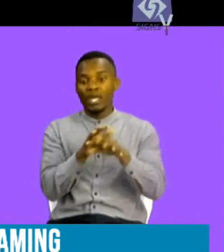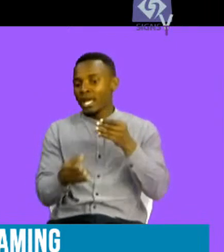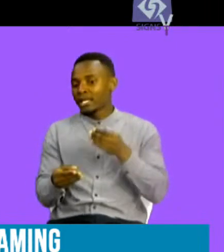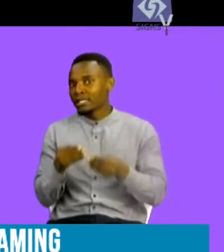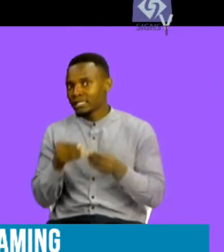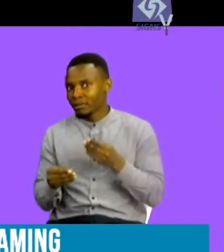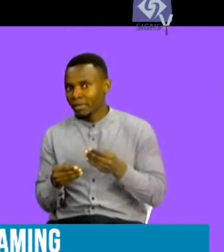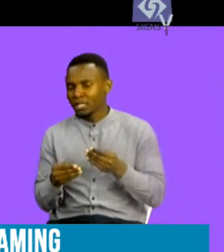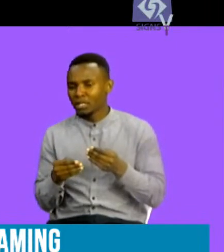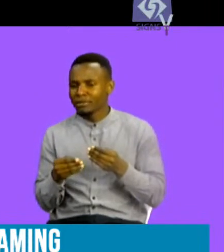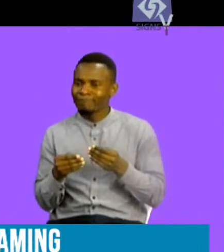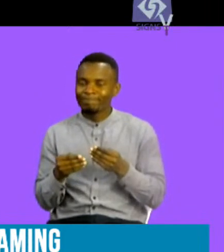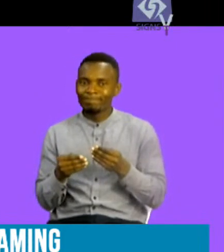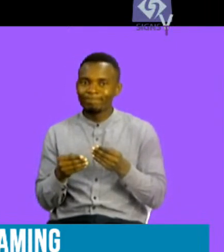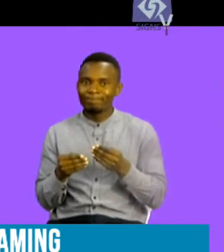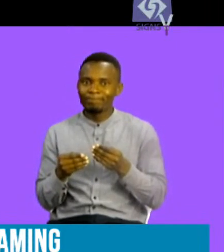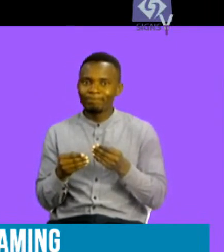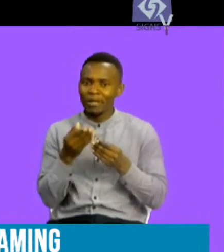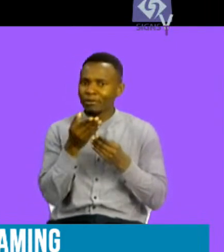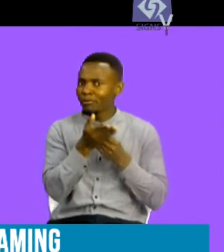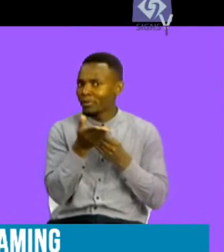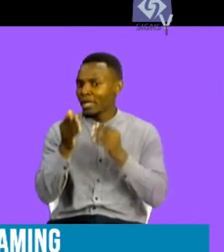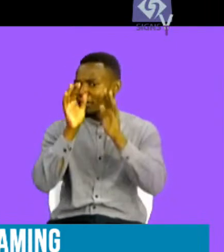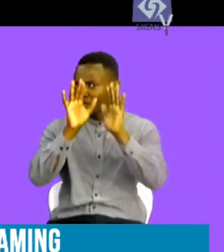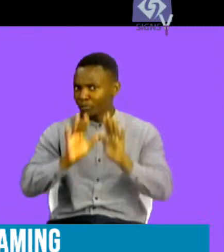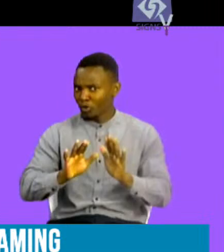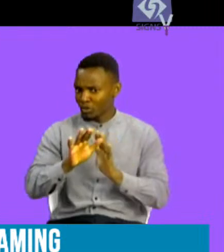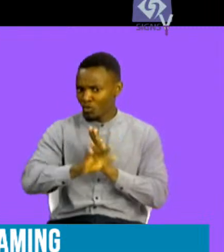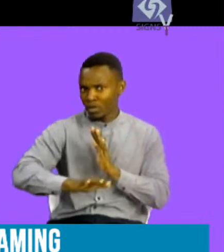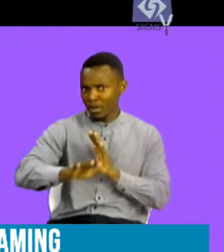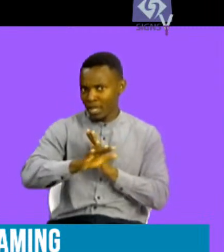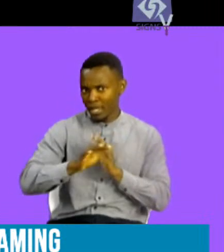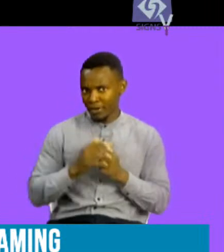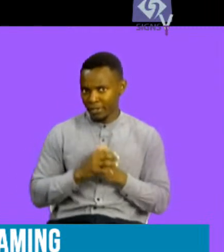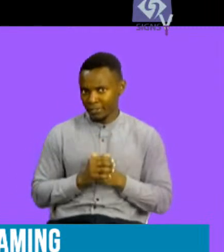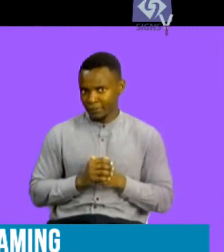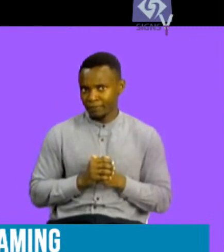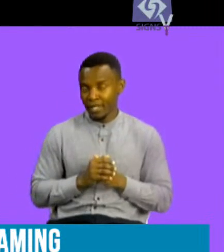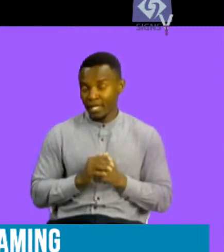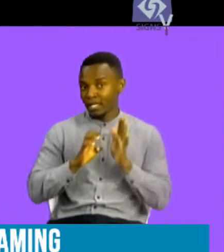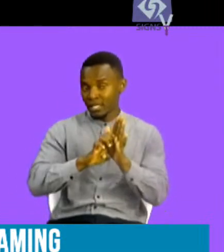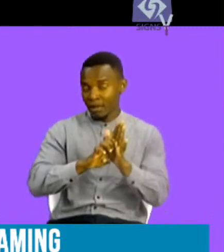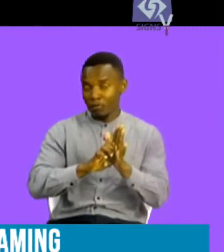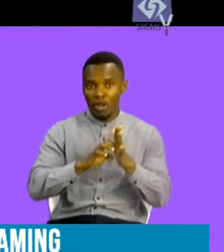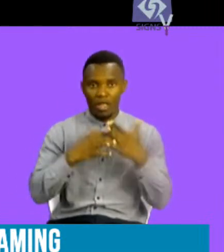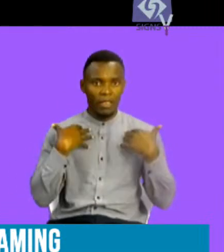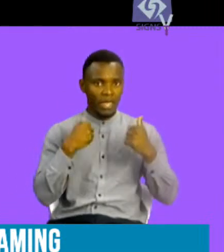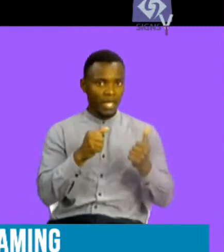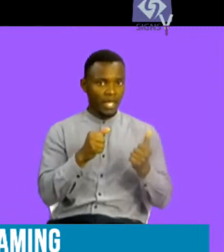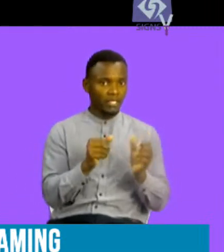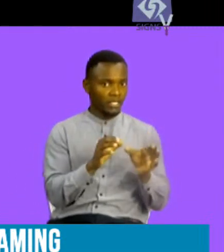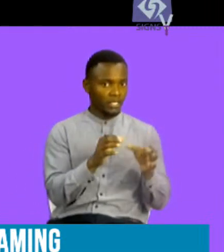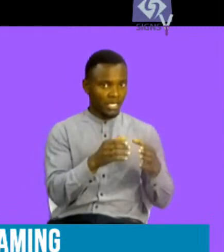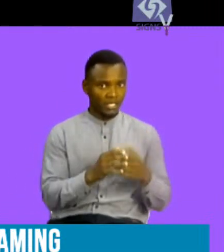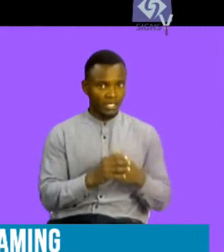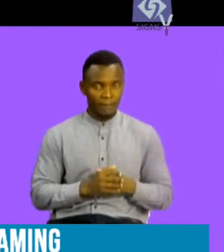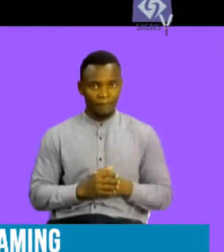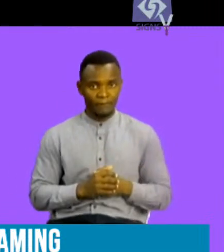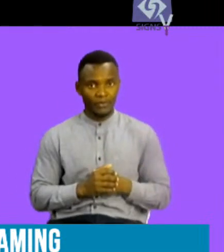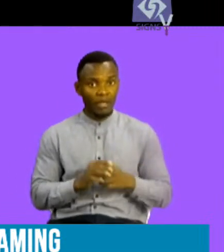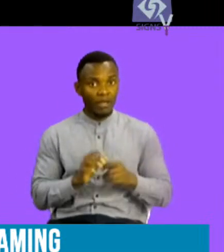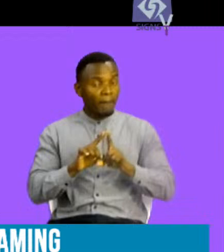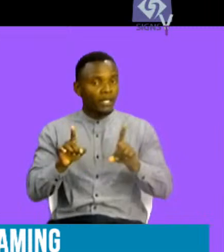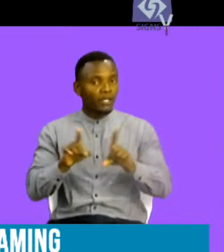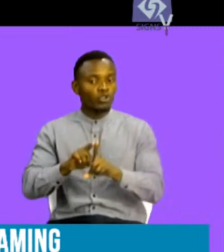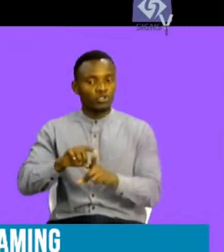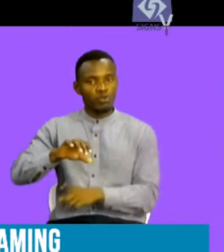very critical and key areas, especially, let me talk for the health sector, because that is where I work. But also as